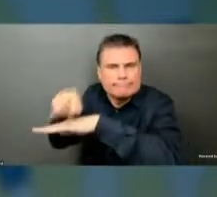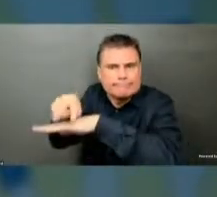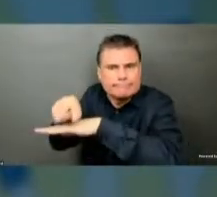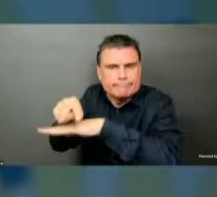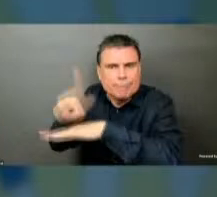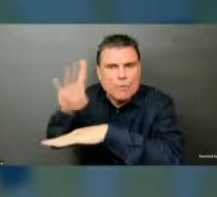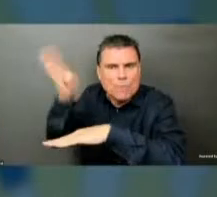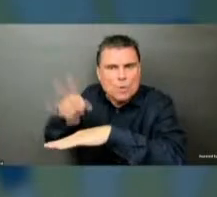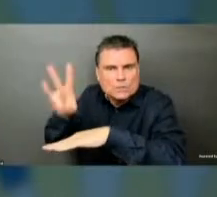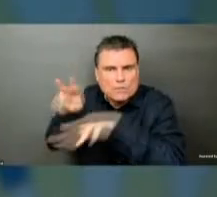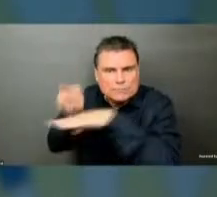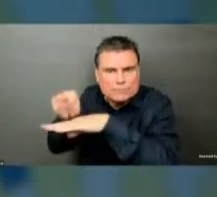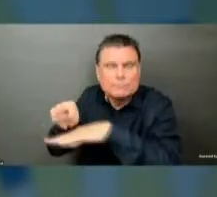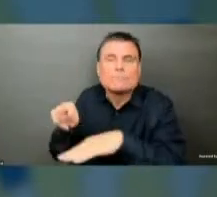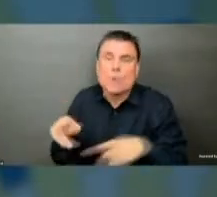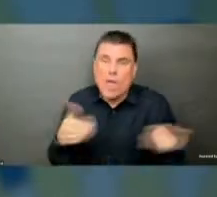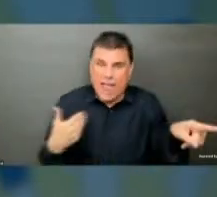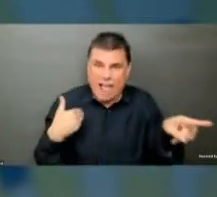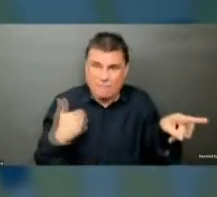residents across the province,